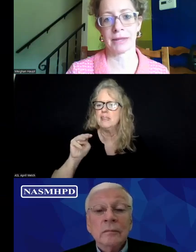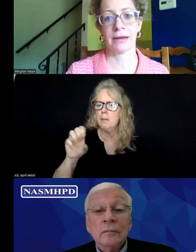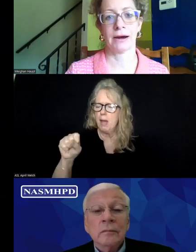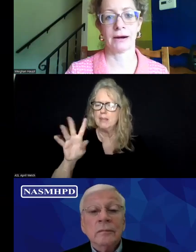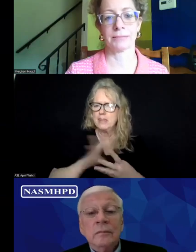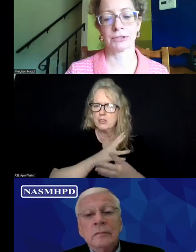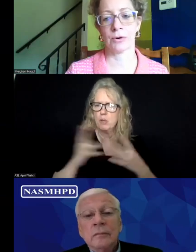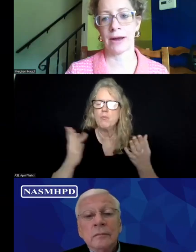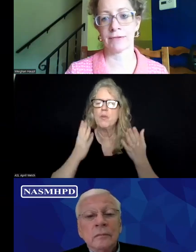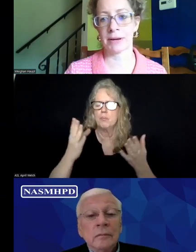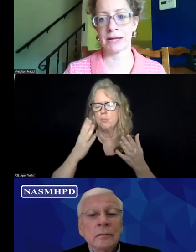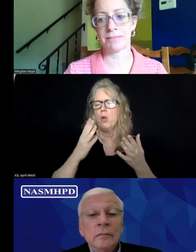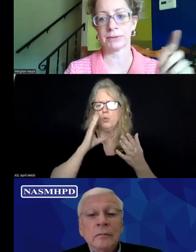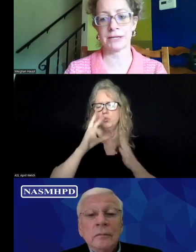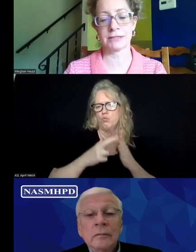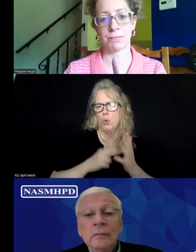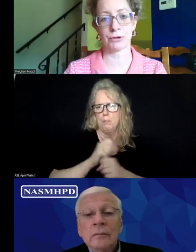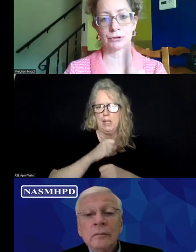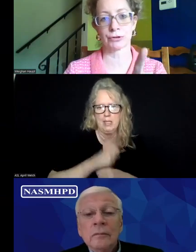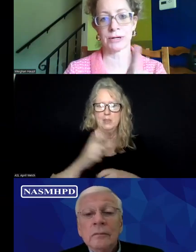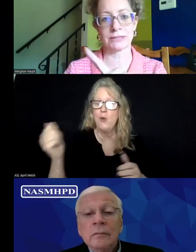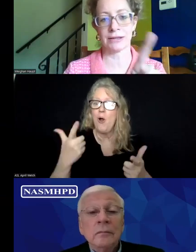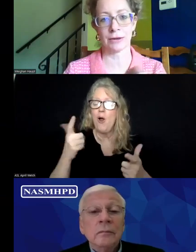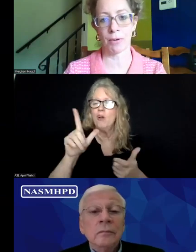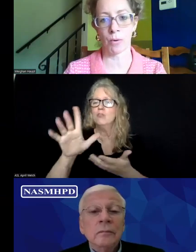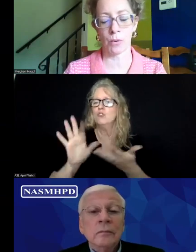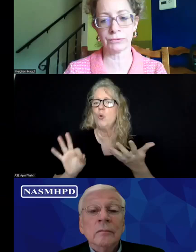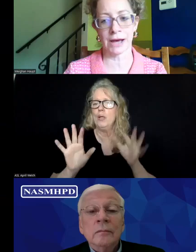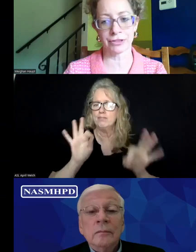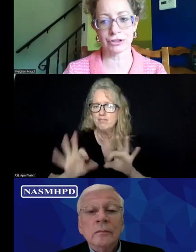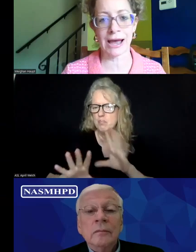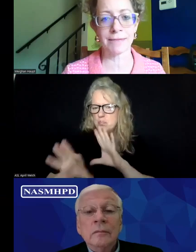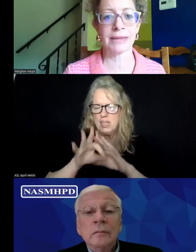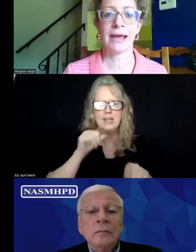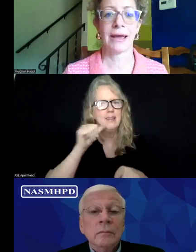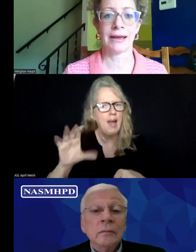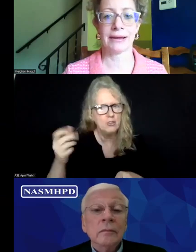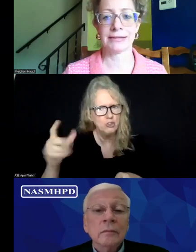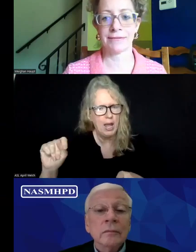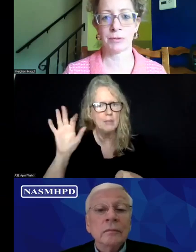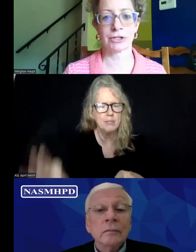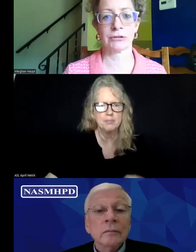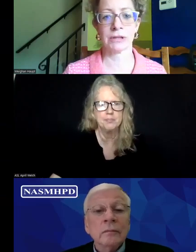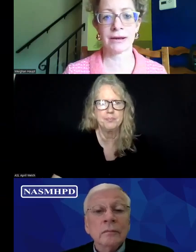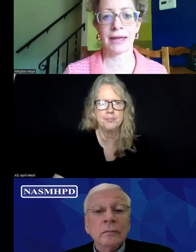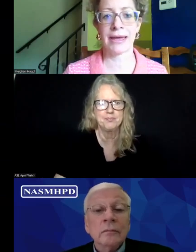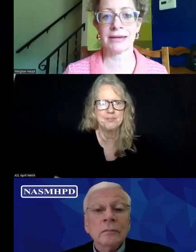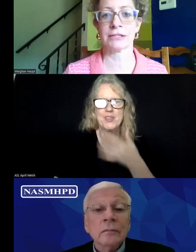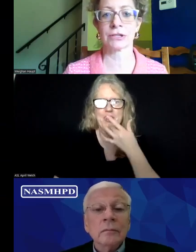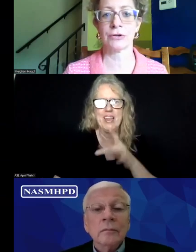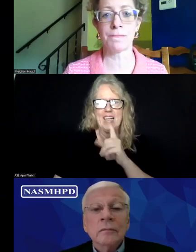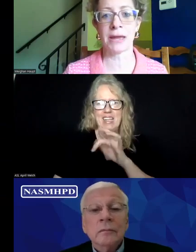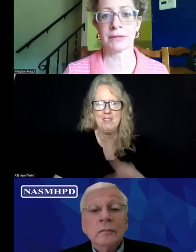rulemaking? So everybody, please put your choice in the poll, not the chat. And David, wishing you luck.